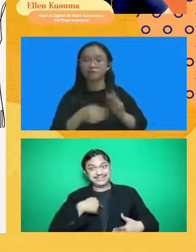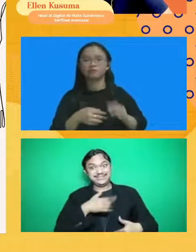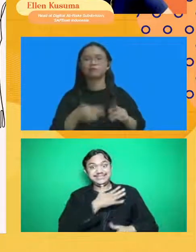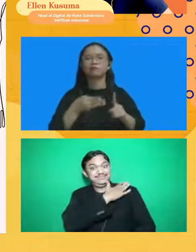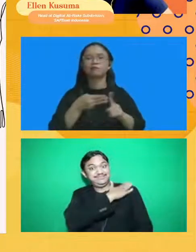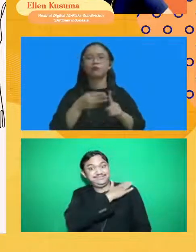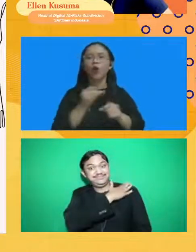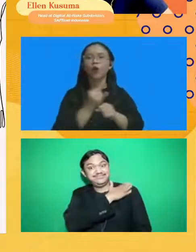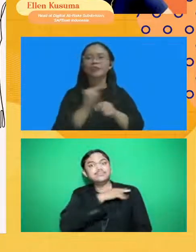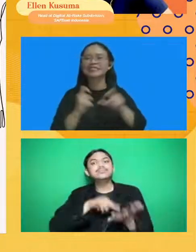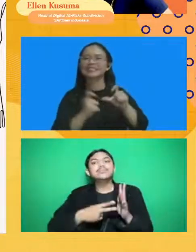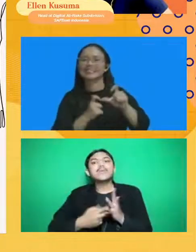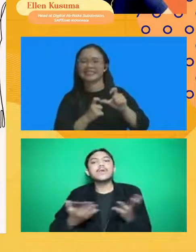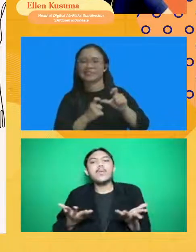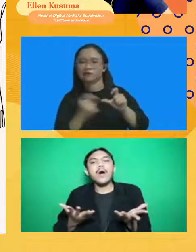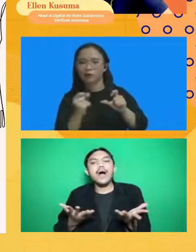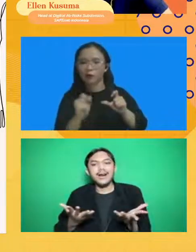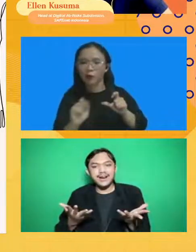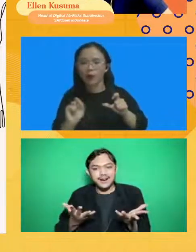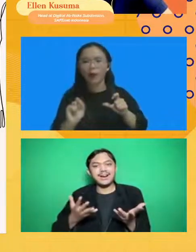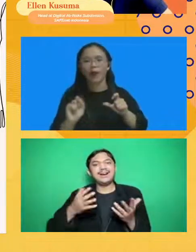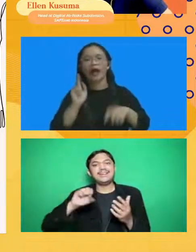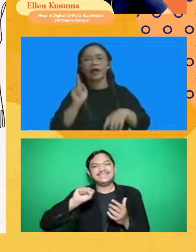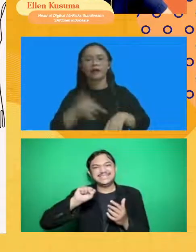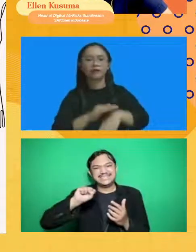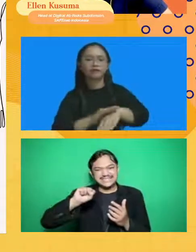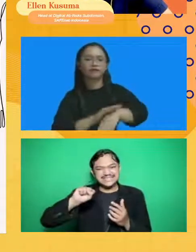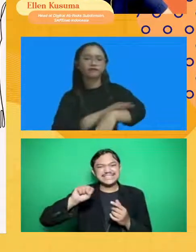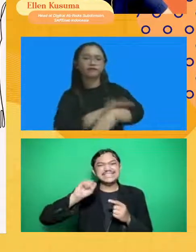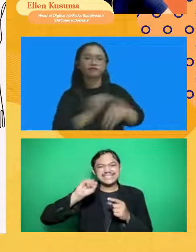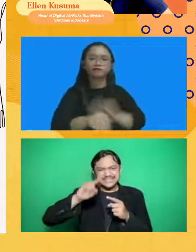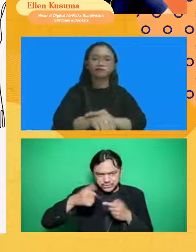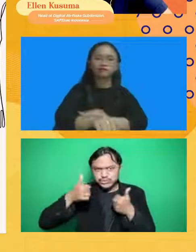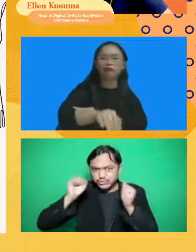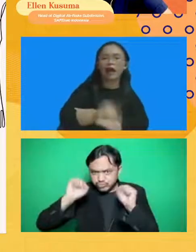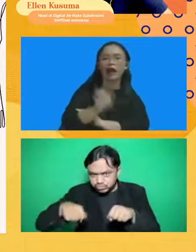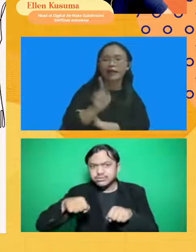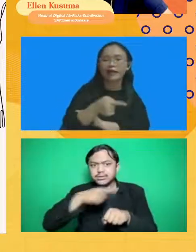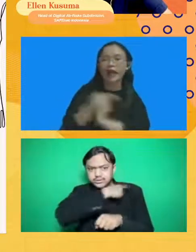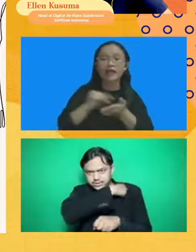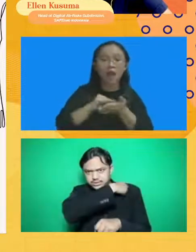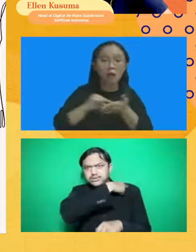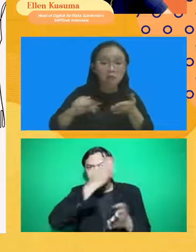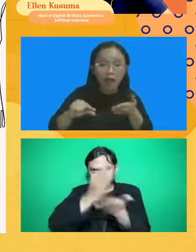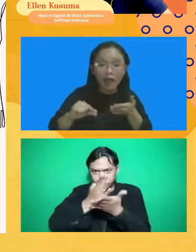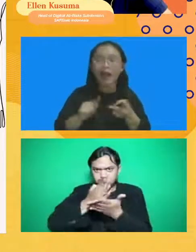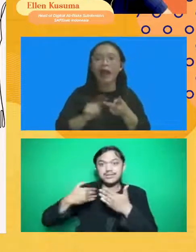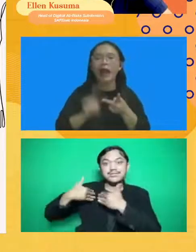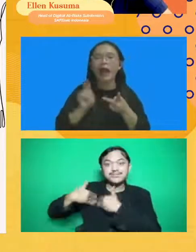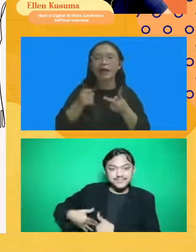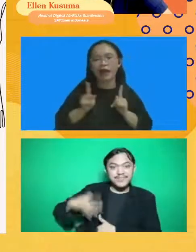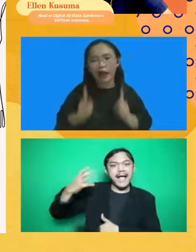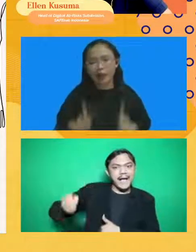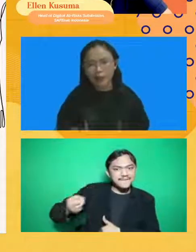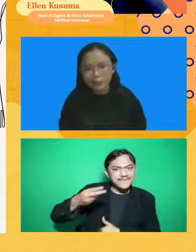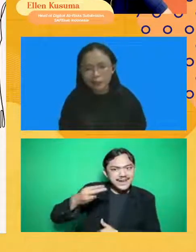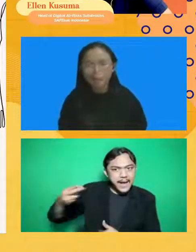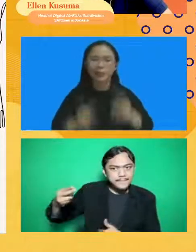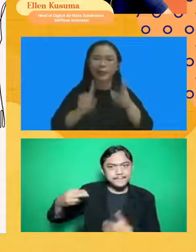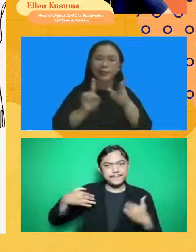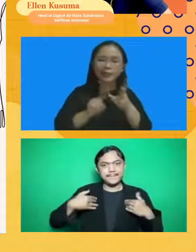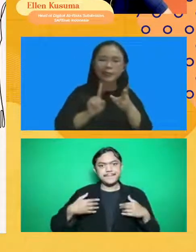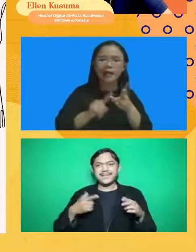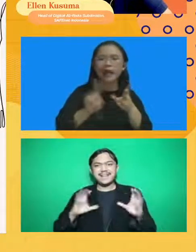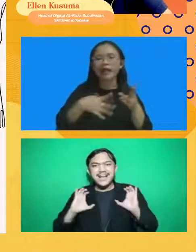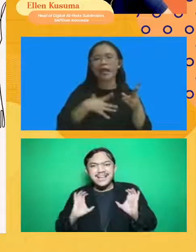been socially constructed and defined. It has name, it has characteristic, it has preferences, it could